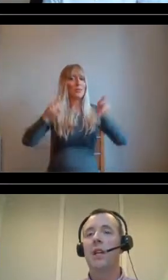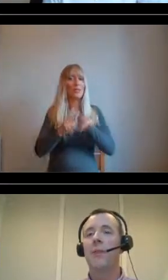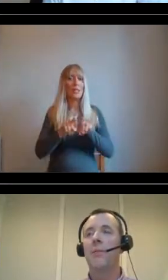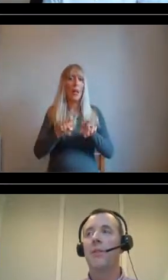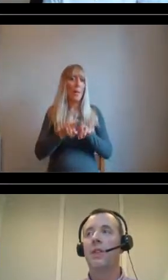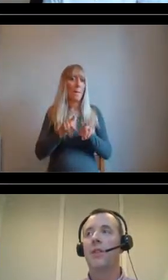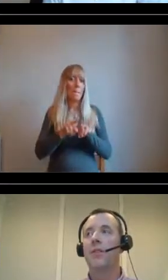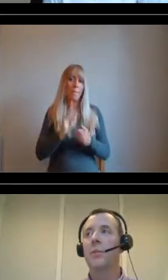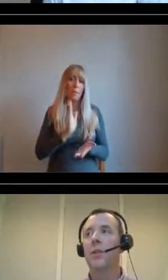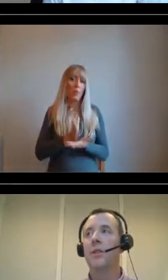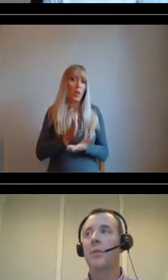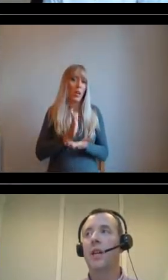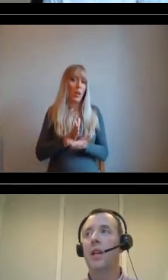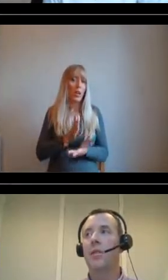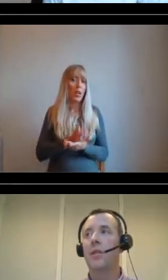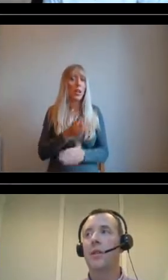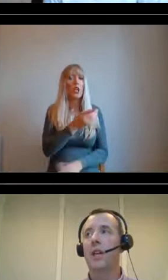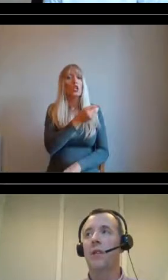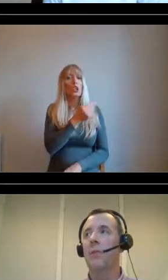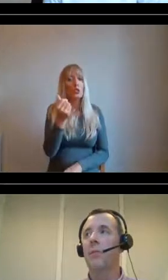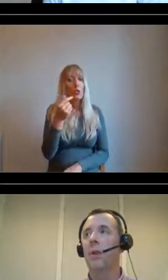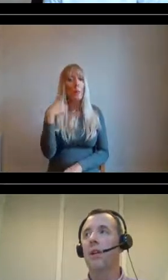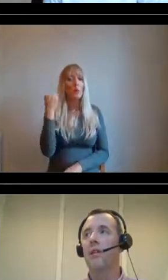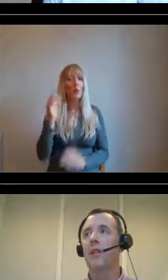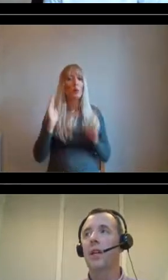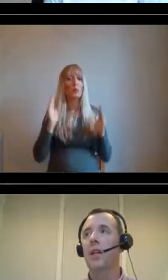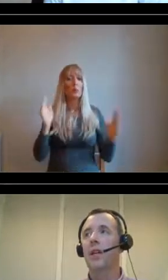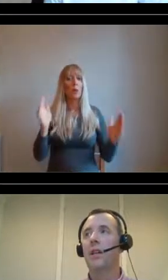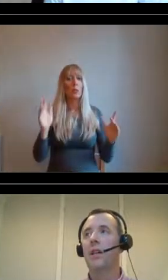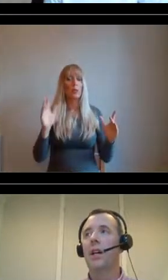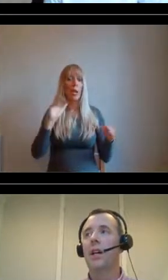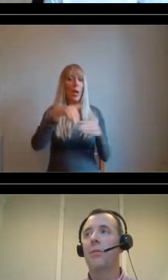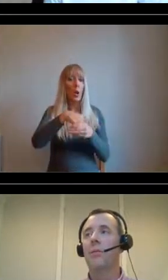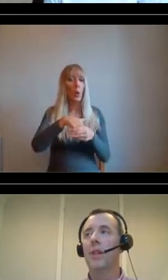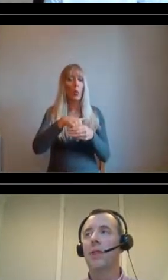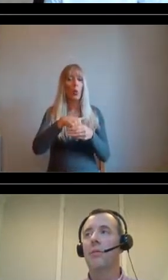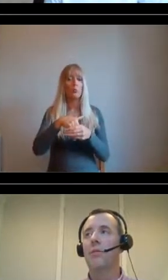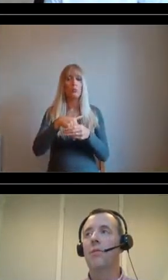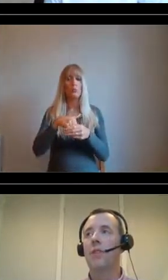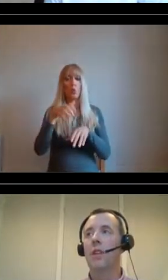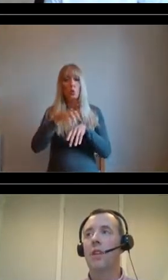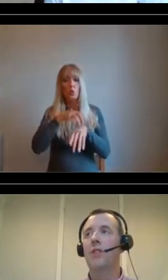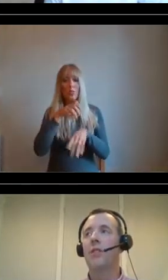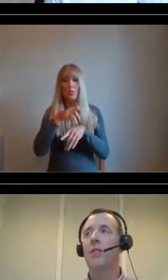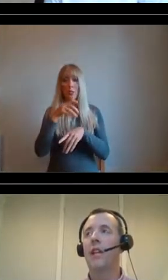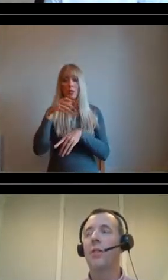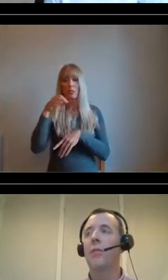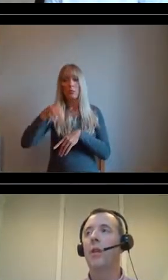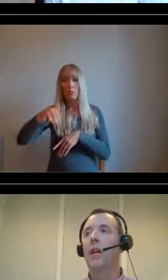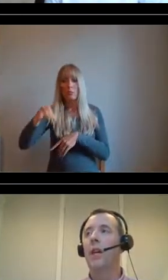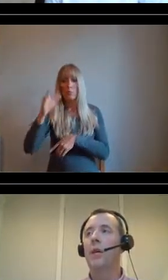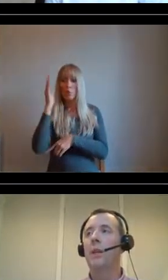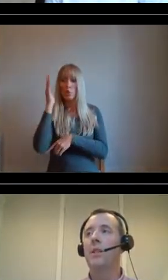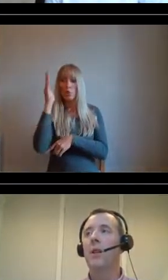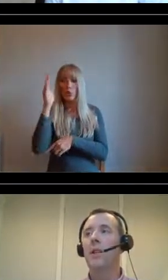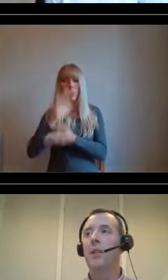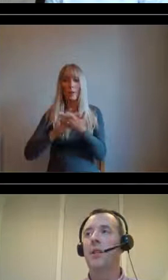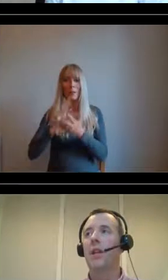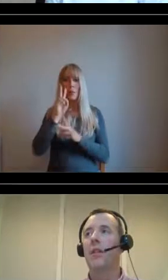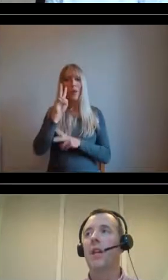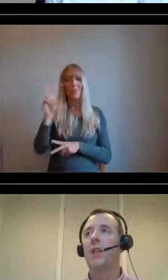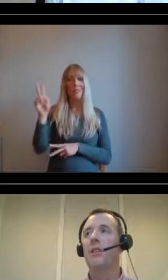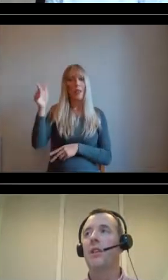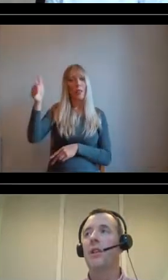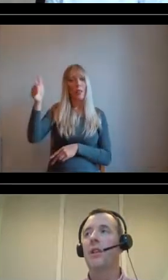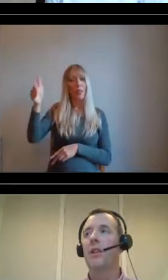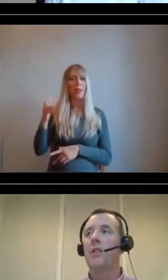locations. Some of those may also include some planting to help visually screen them. It depends on